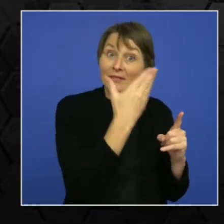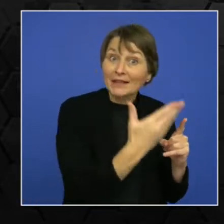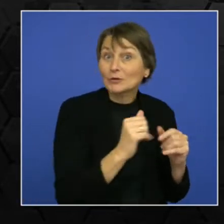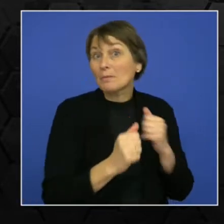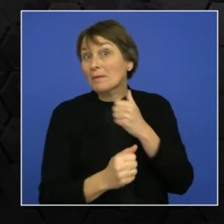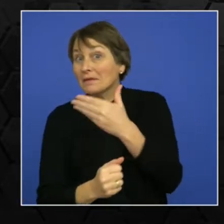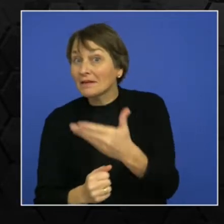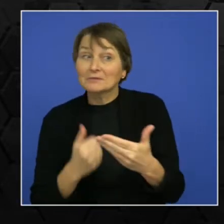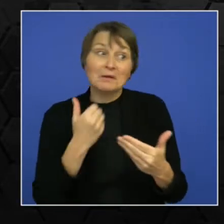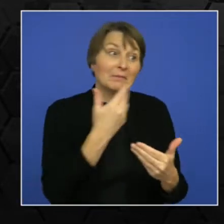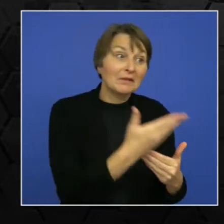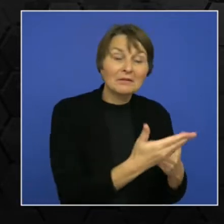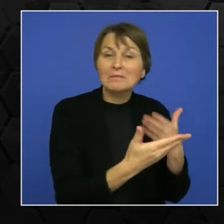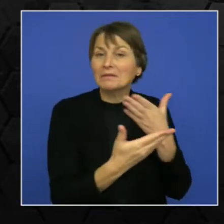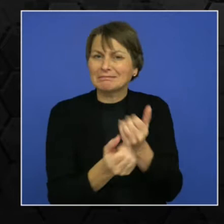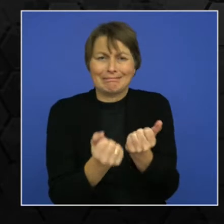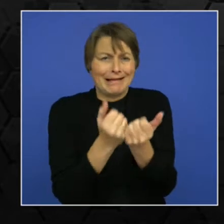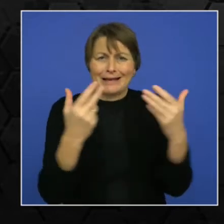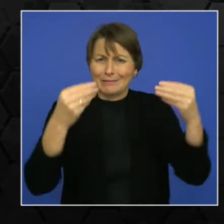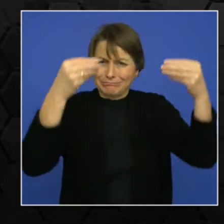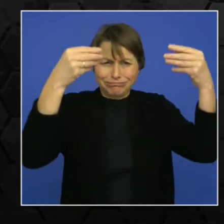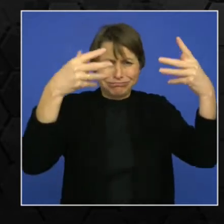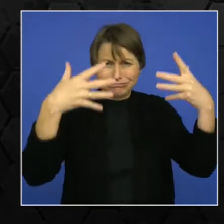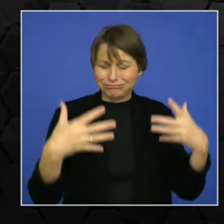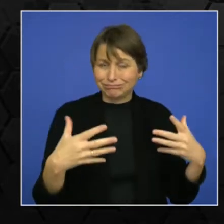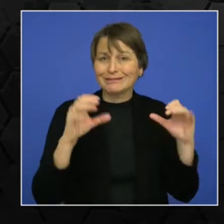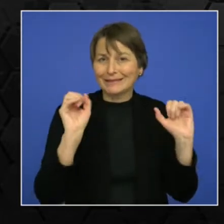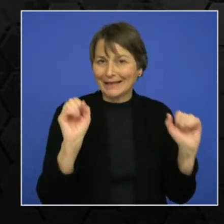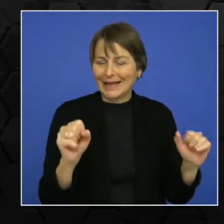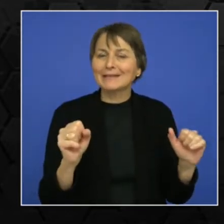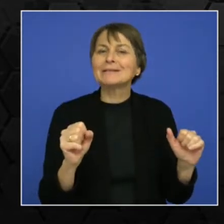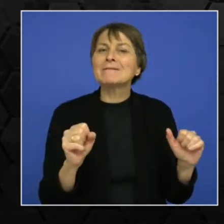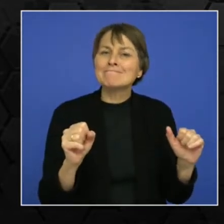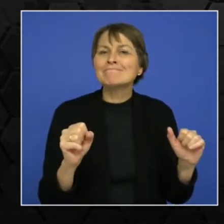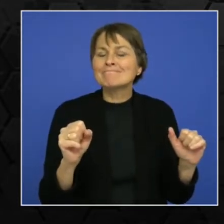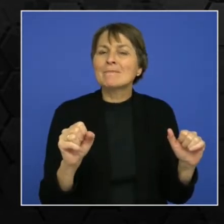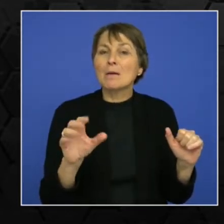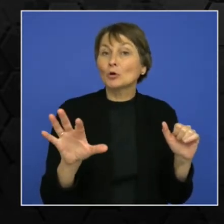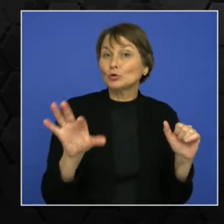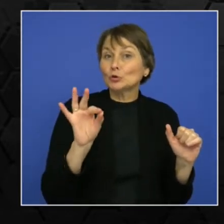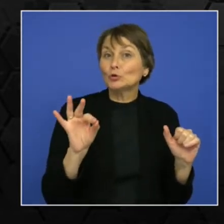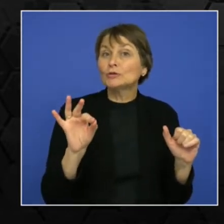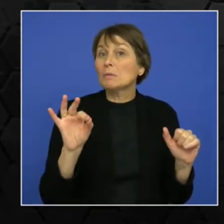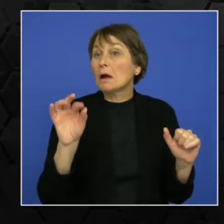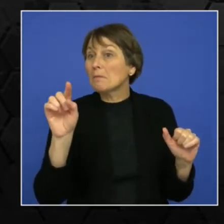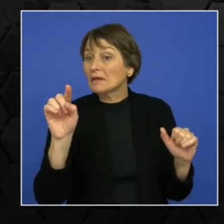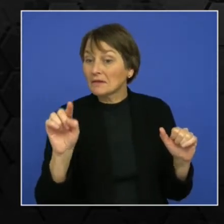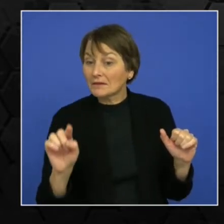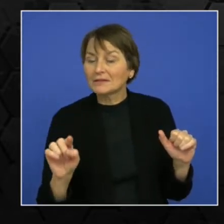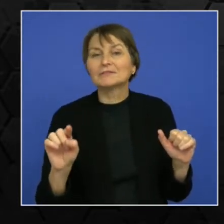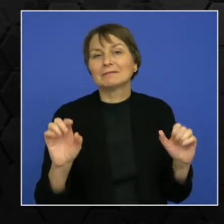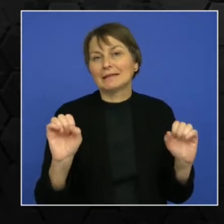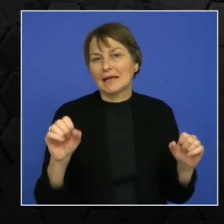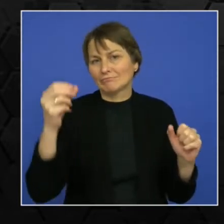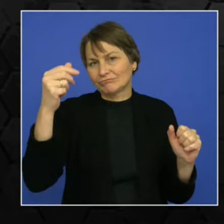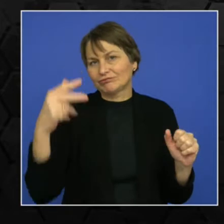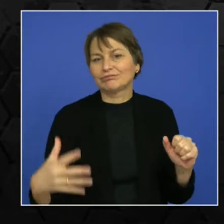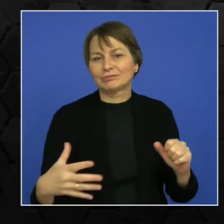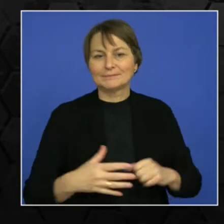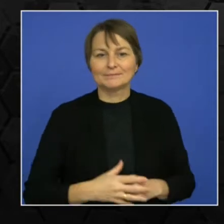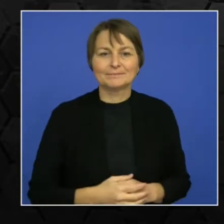it will by default it will choose you one, but you can choose anything from that. And also, like coming to other